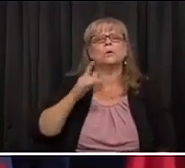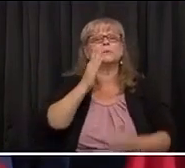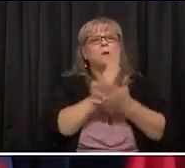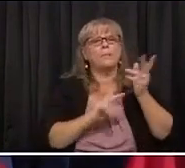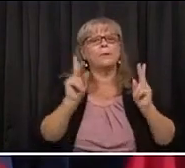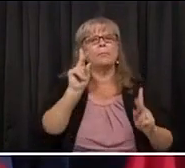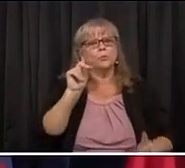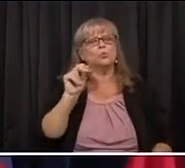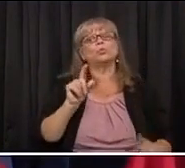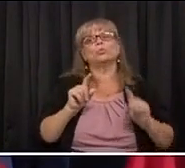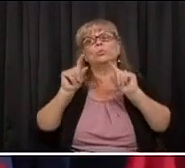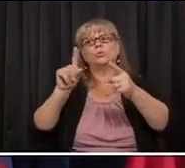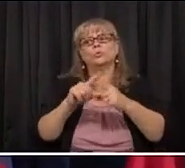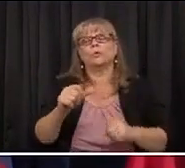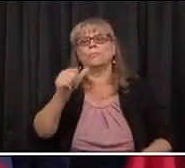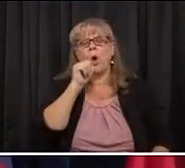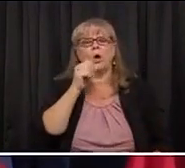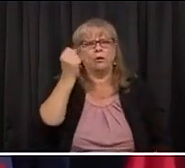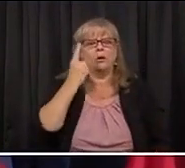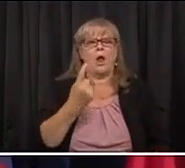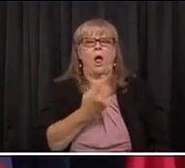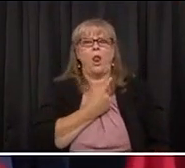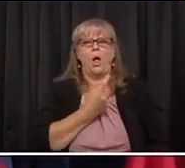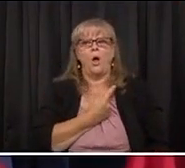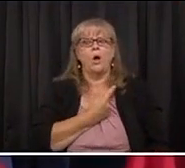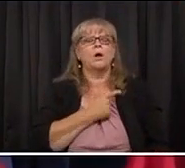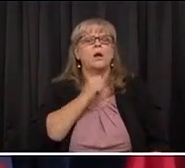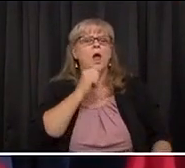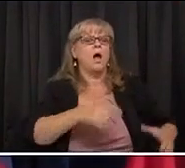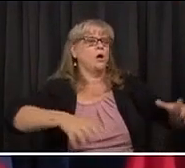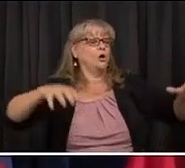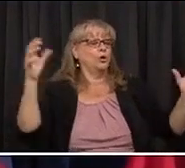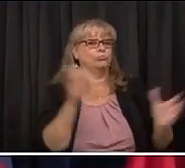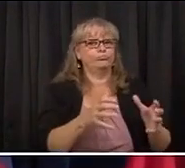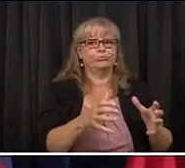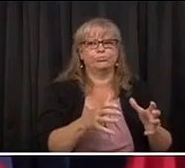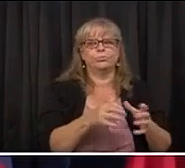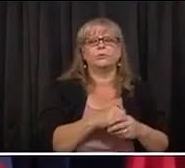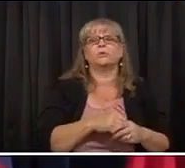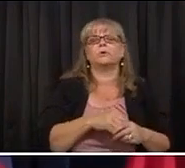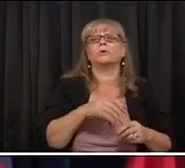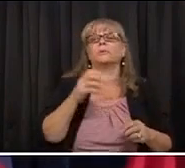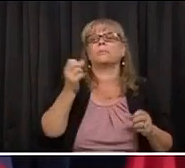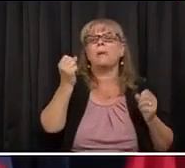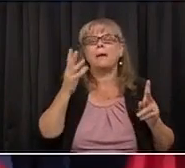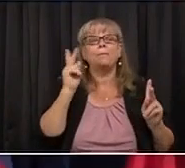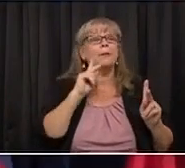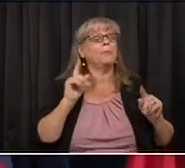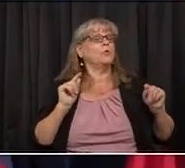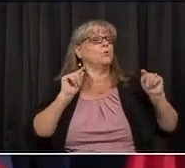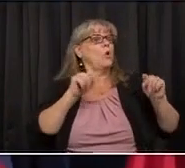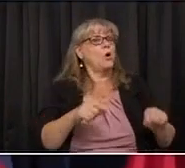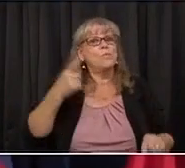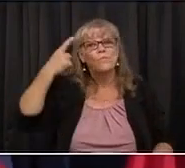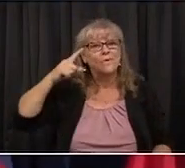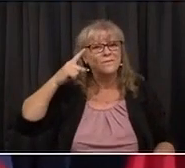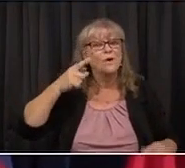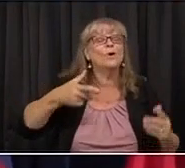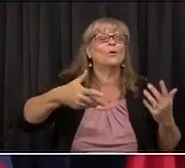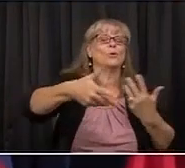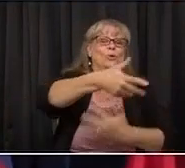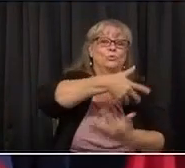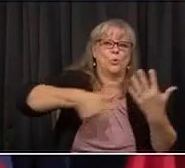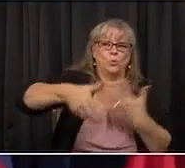people go out to socialize, and that's a tough thing to give up for a short period of time. And I